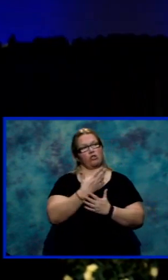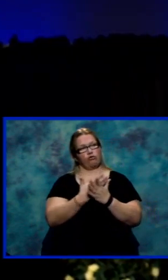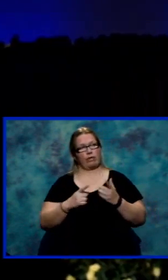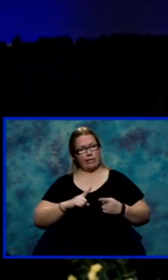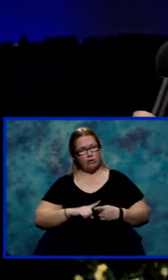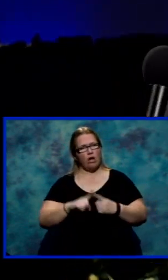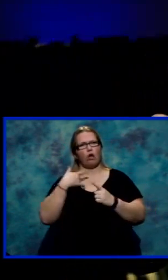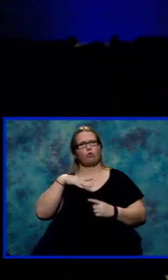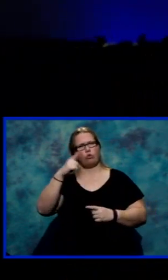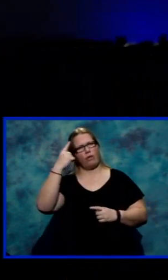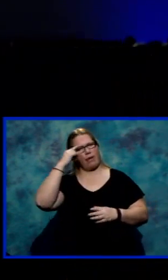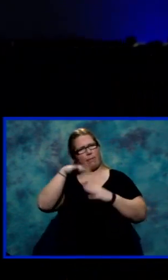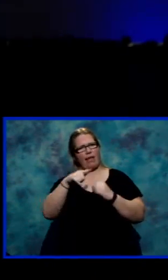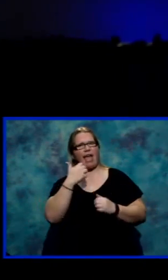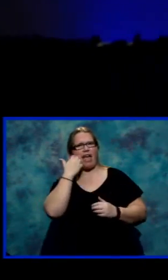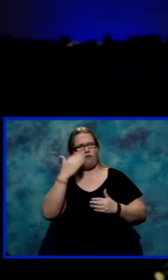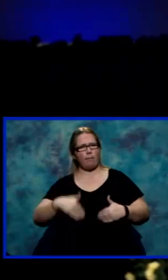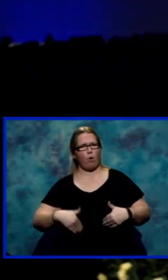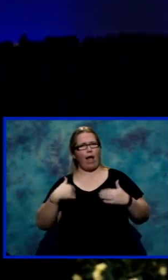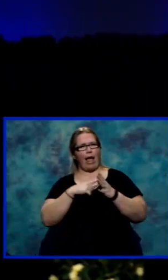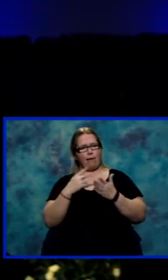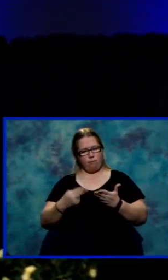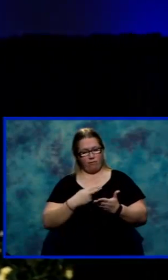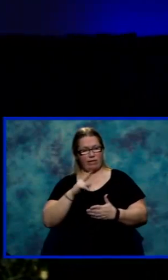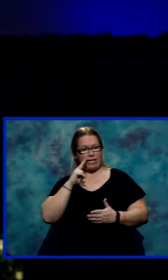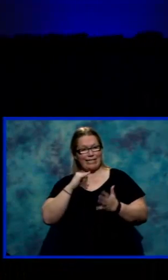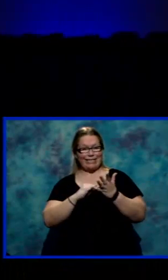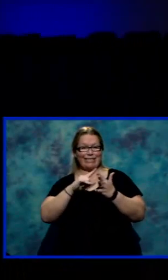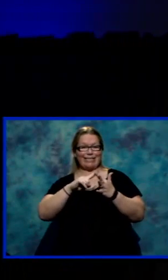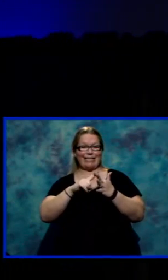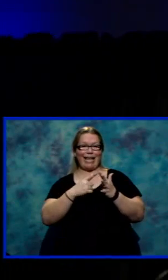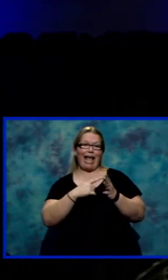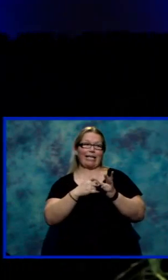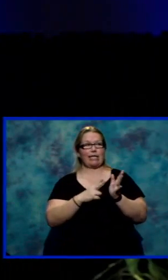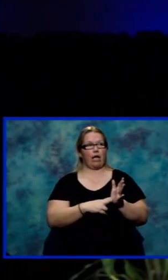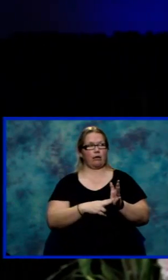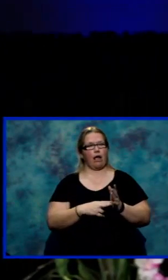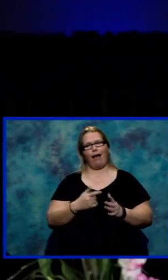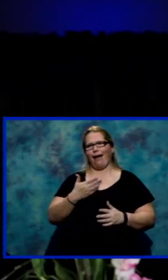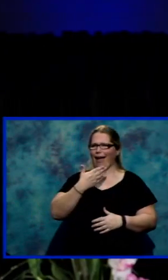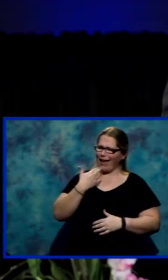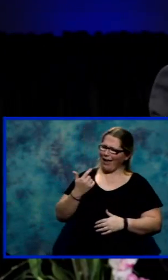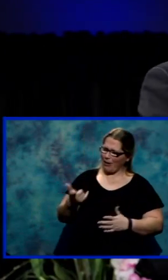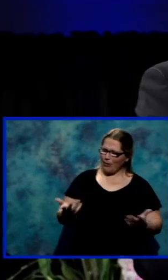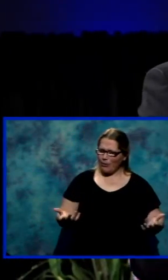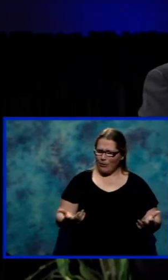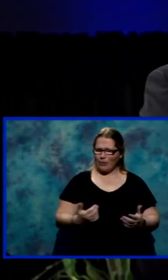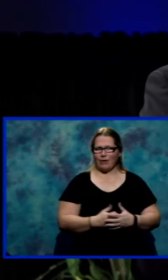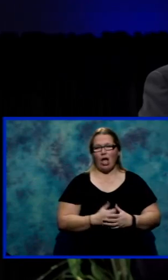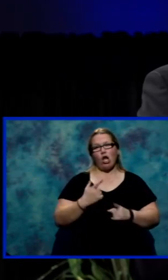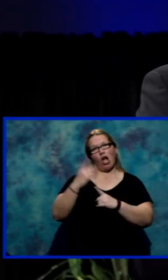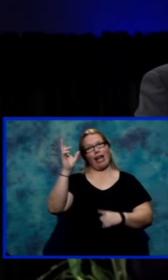just want you to think about that every single morning at breakfast. See a son. Disgusting. Oh, you, how are you? God hears